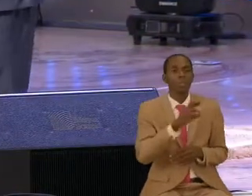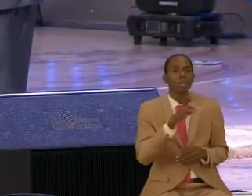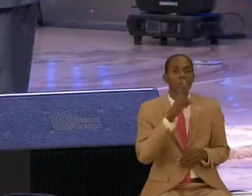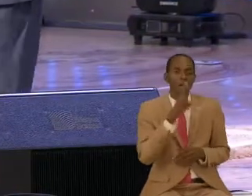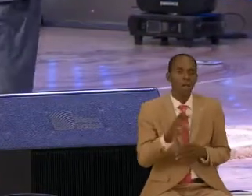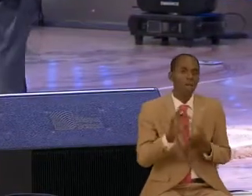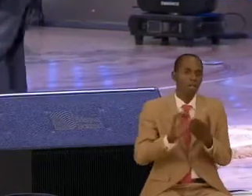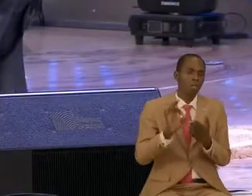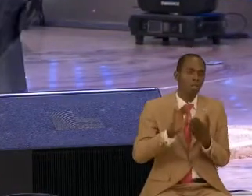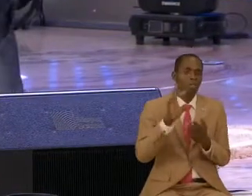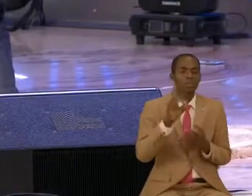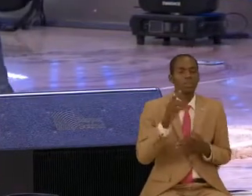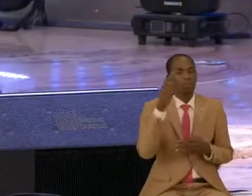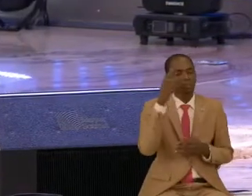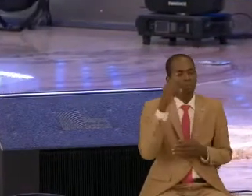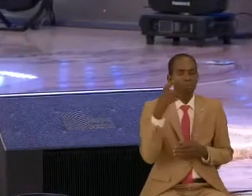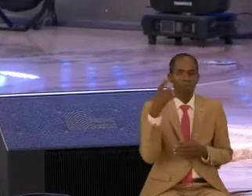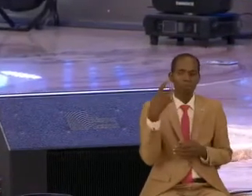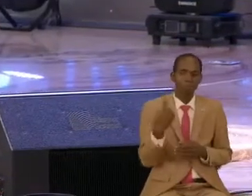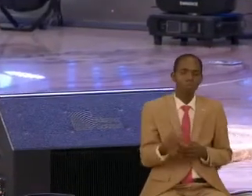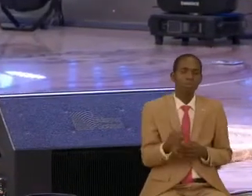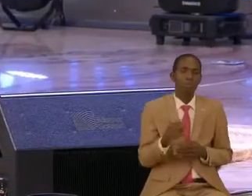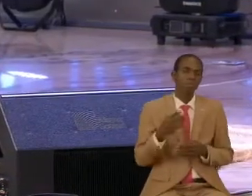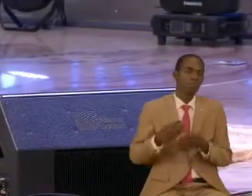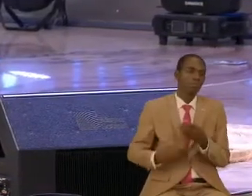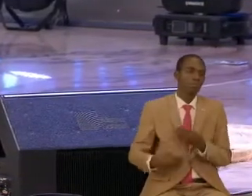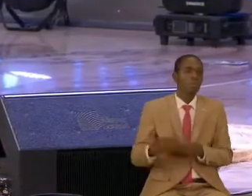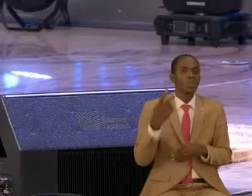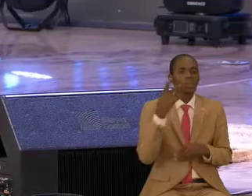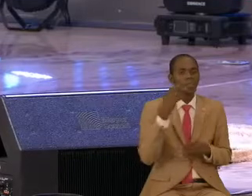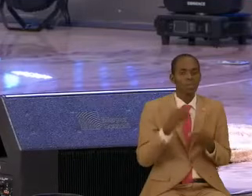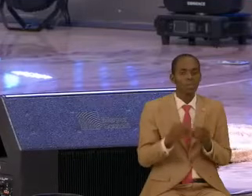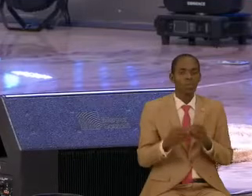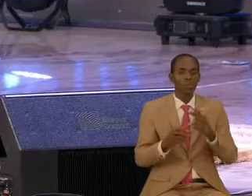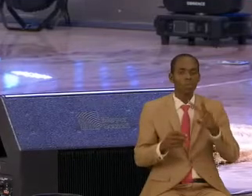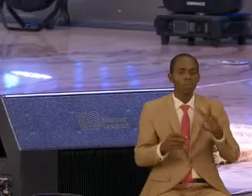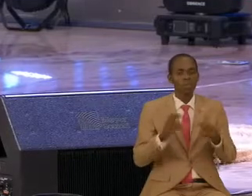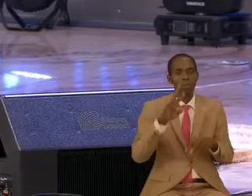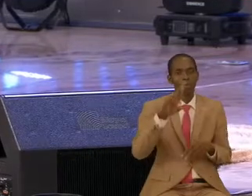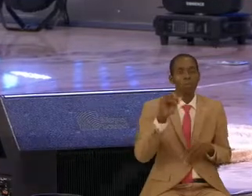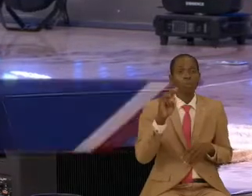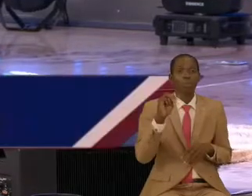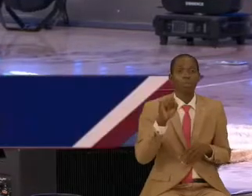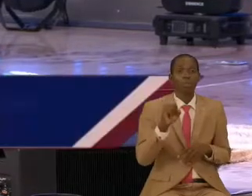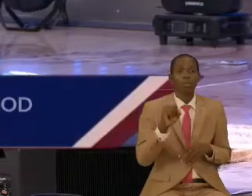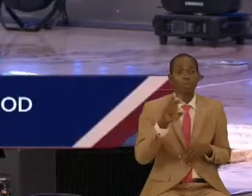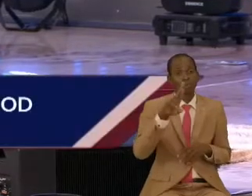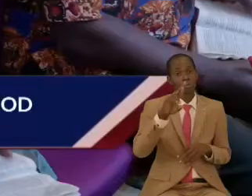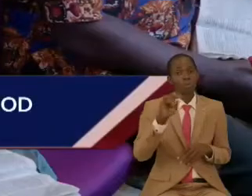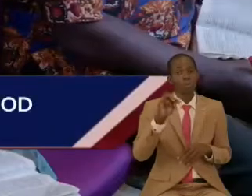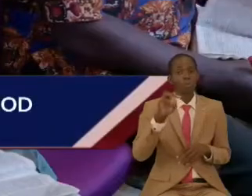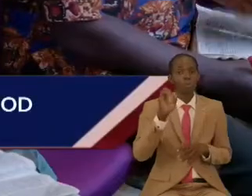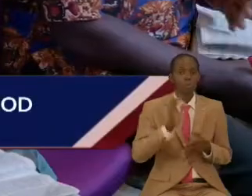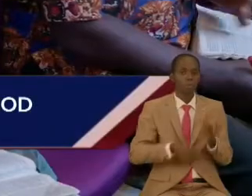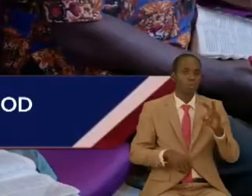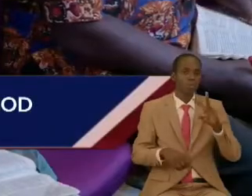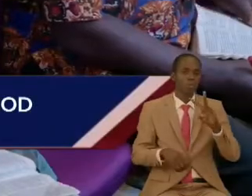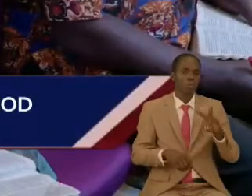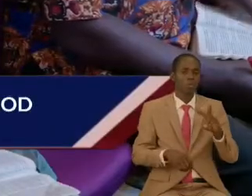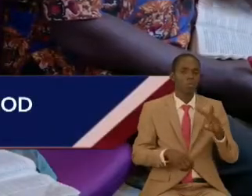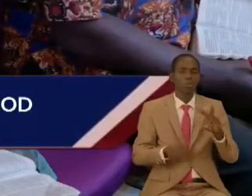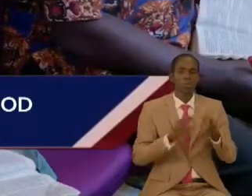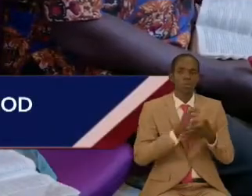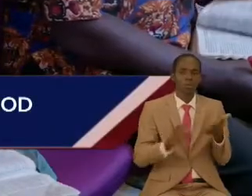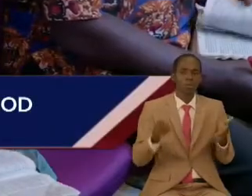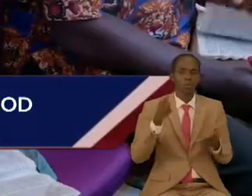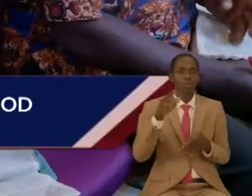for the seed. Look at chapter 2 of Romans. Romans chapter 2 verse 28. It says, for he is not a